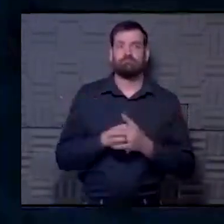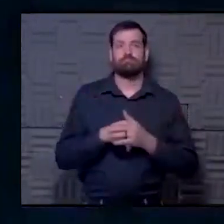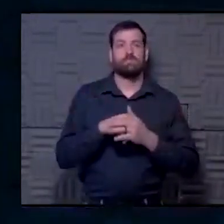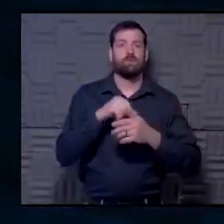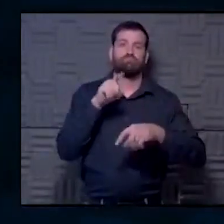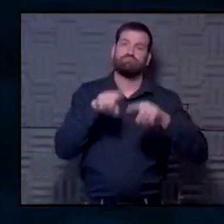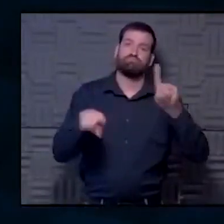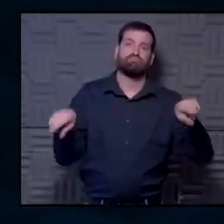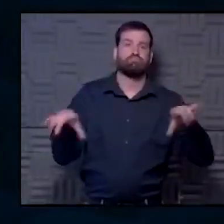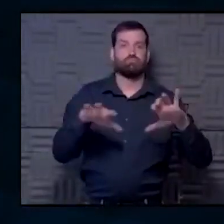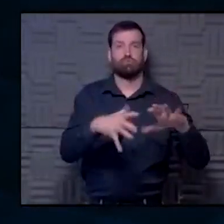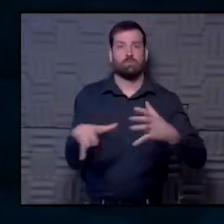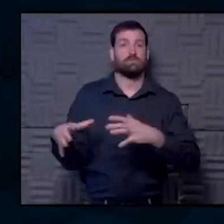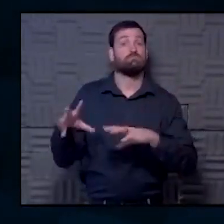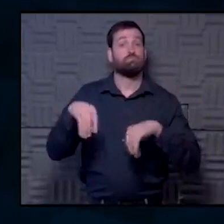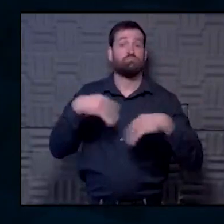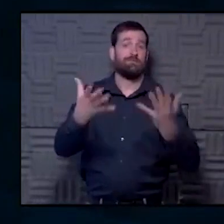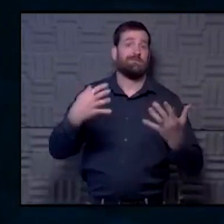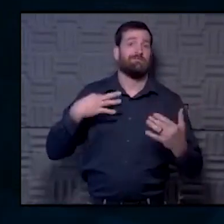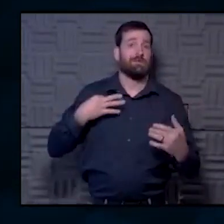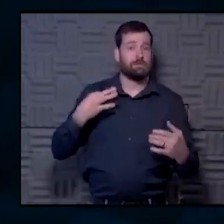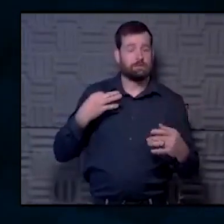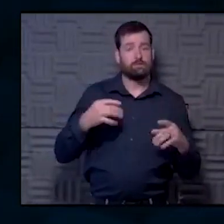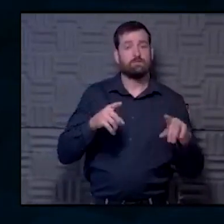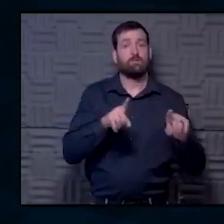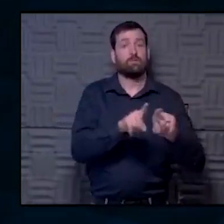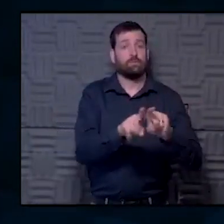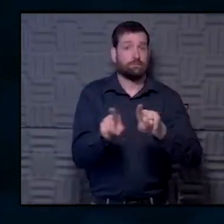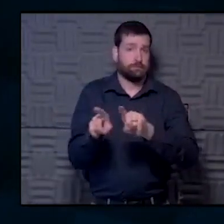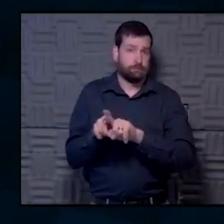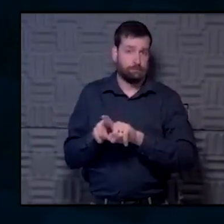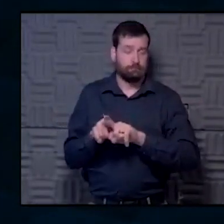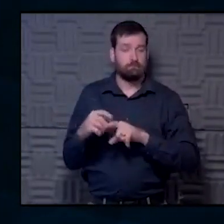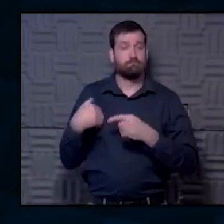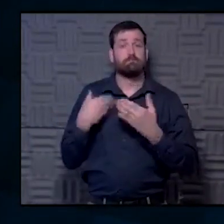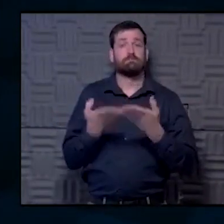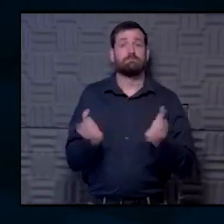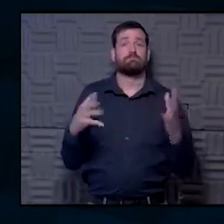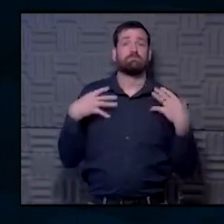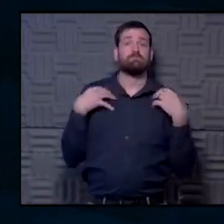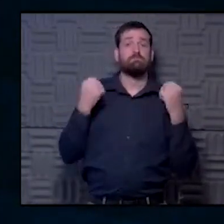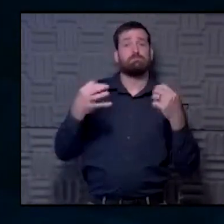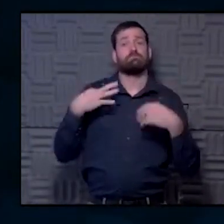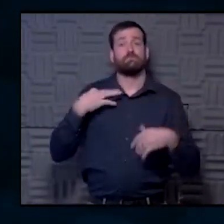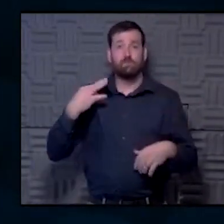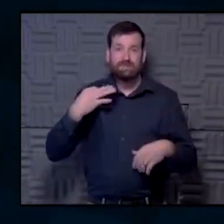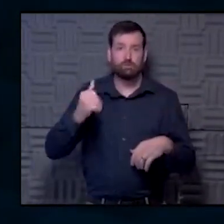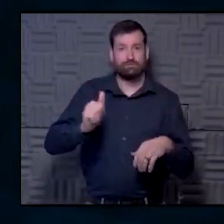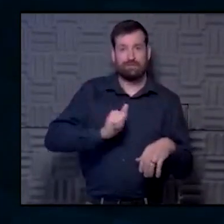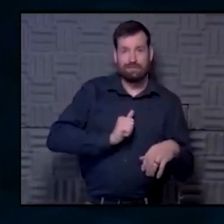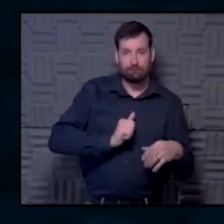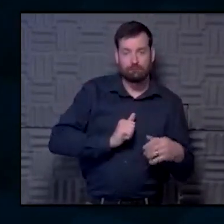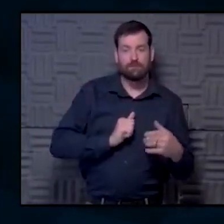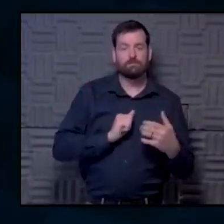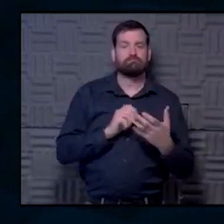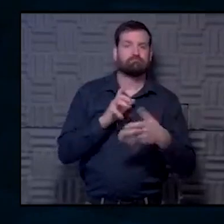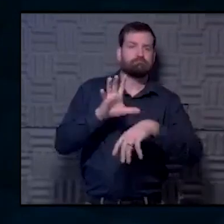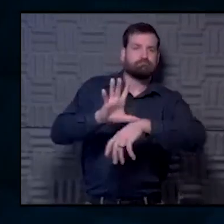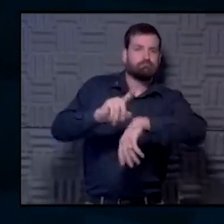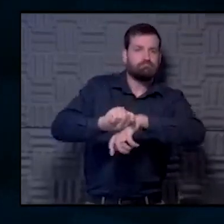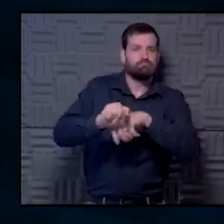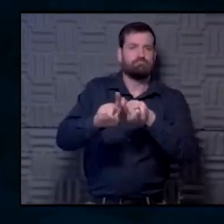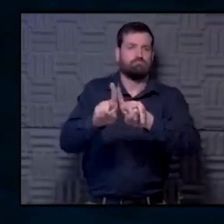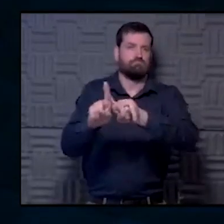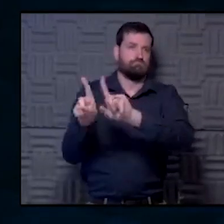various groups. Not only do we provide volunteers, but we also have public health volunteers, and myself. We consult with various